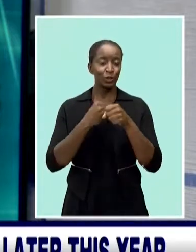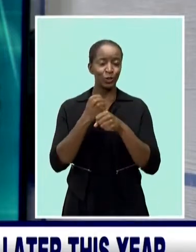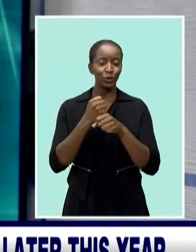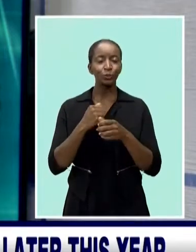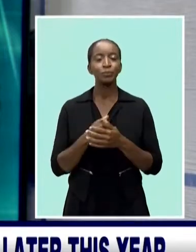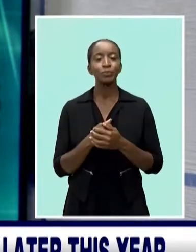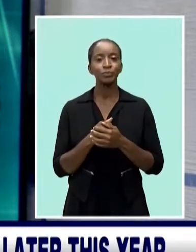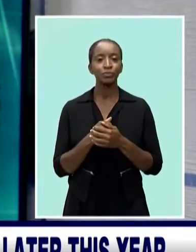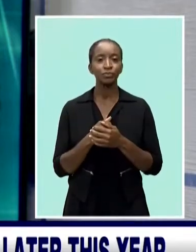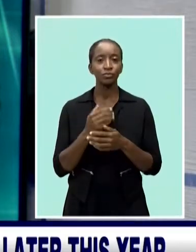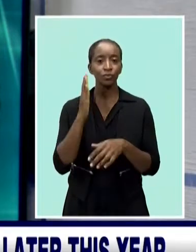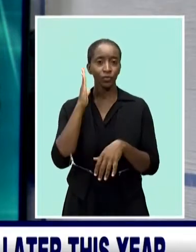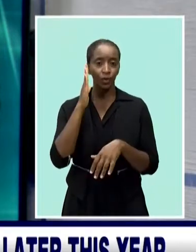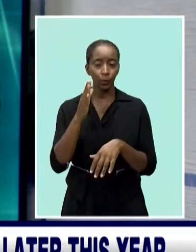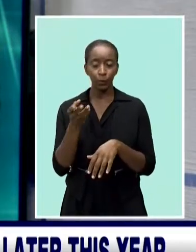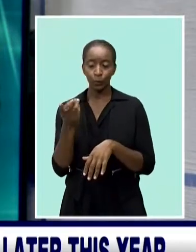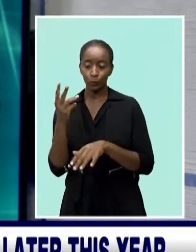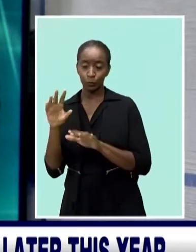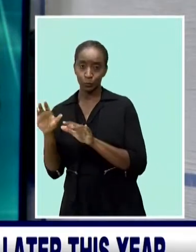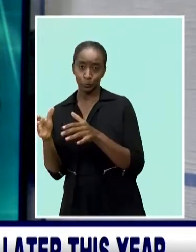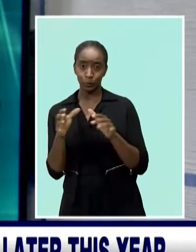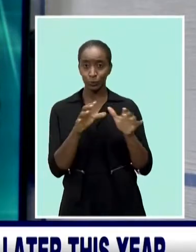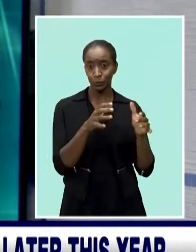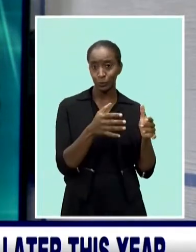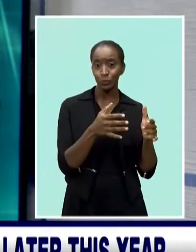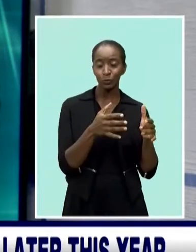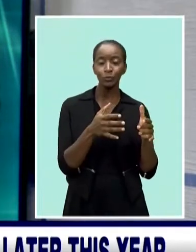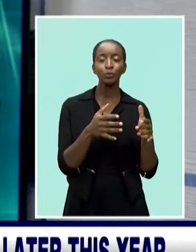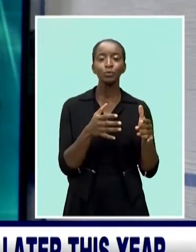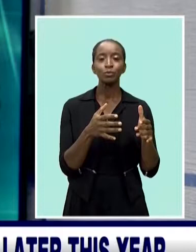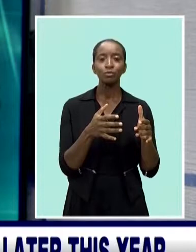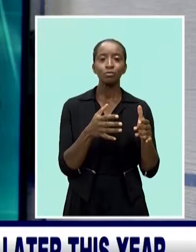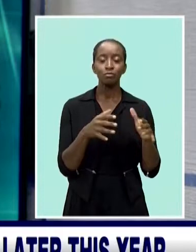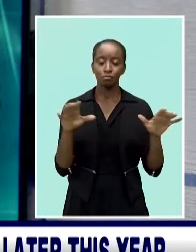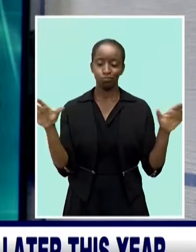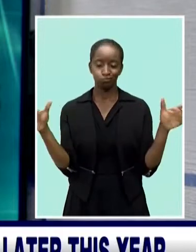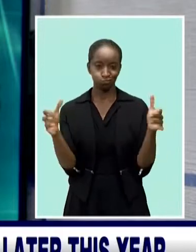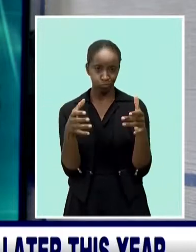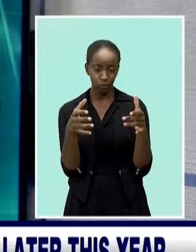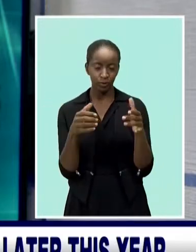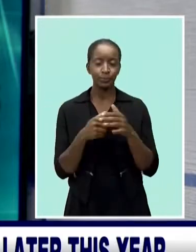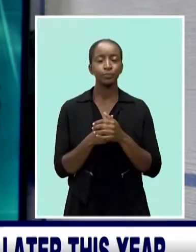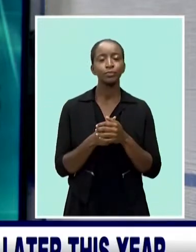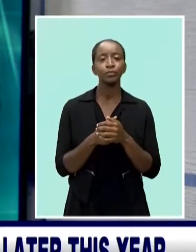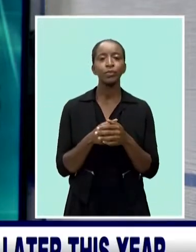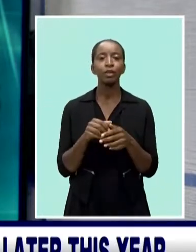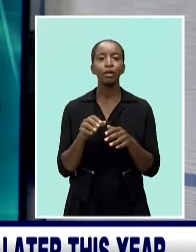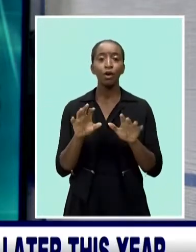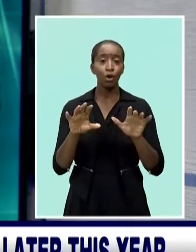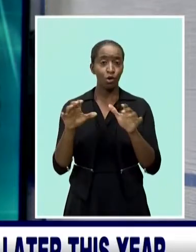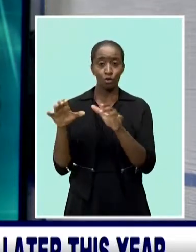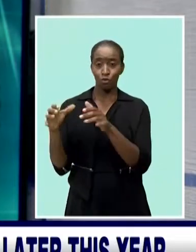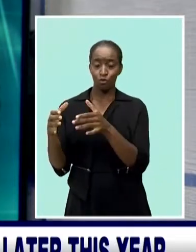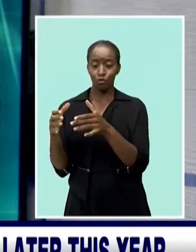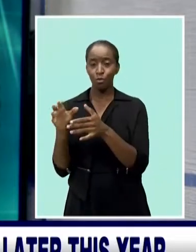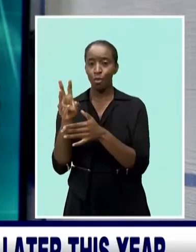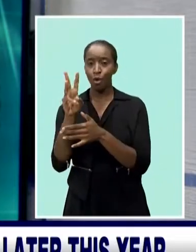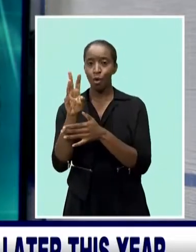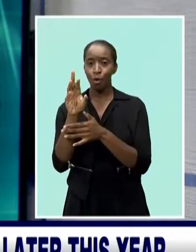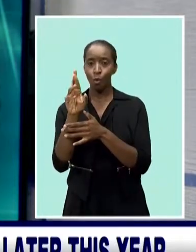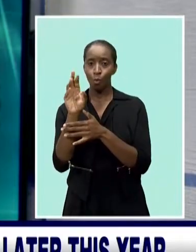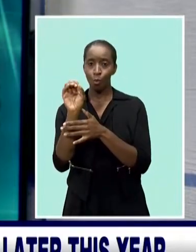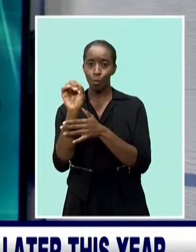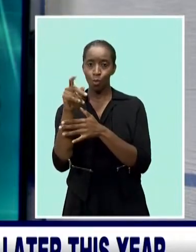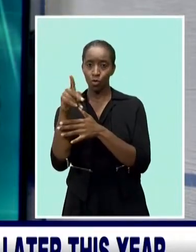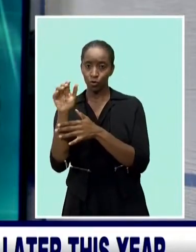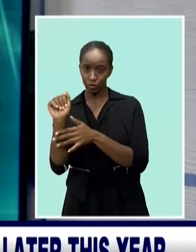conference in collaboration with the Ethanol Technology Institute. The West Indies Rum and Spirits Association, or WIRSPA, says that this year's conference will be held